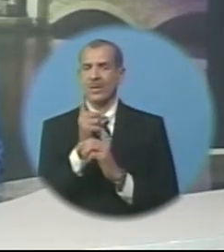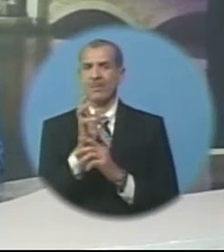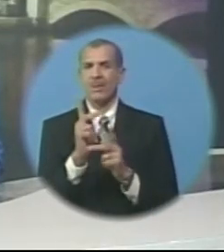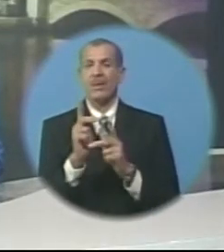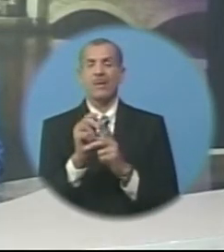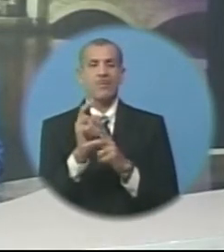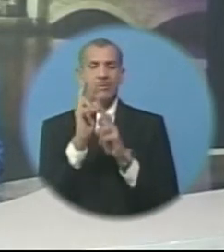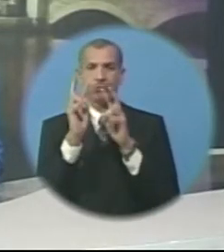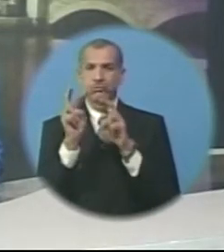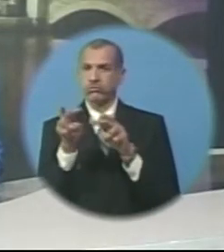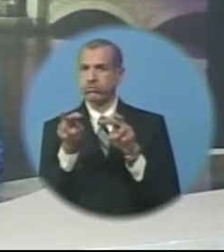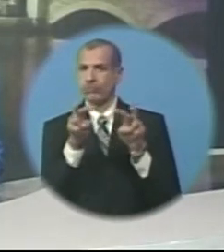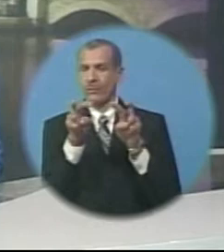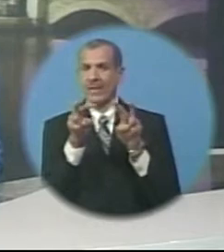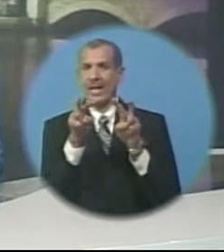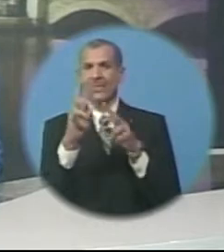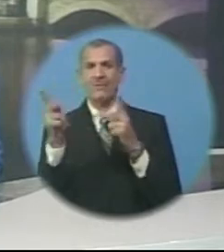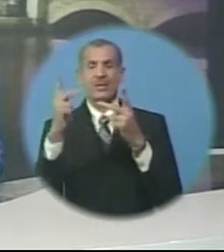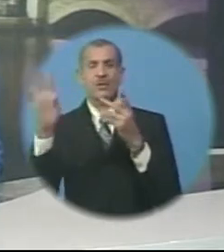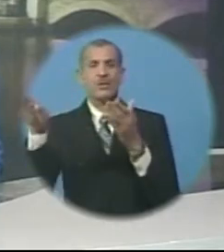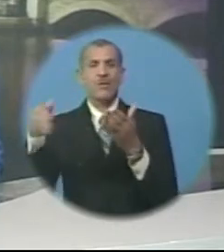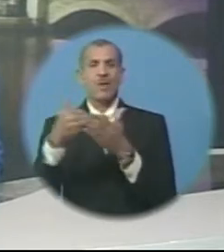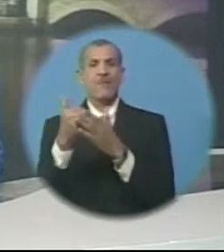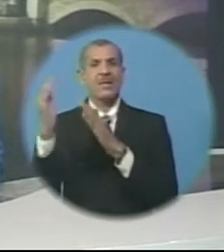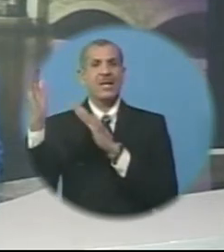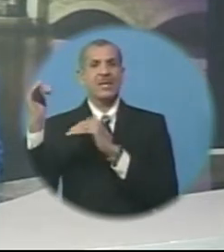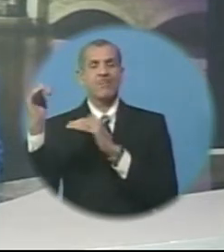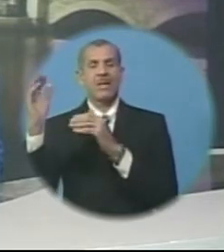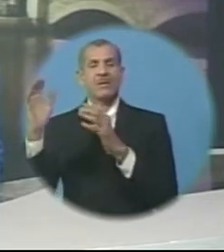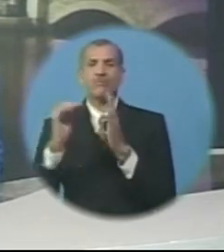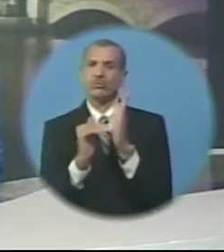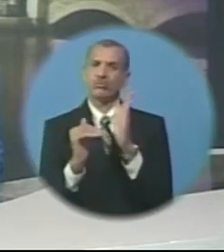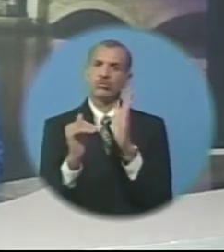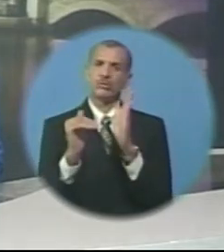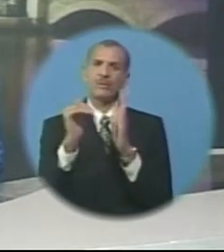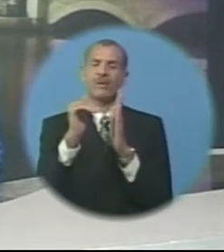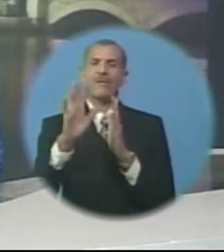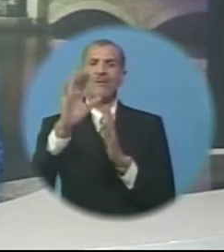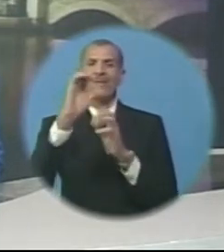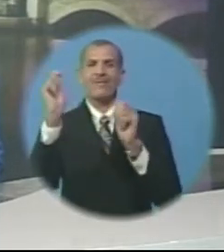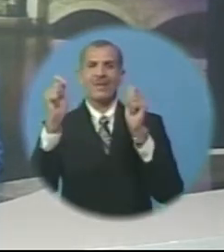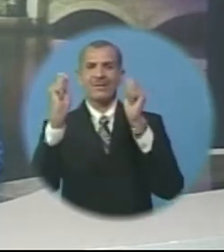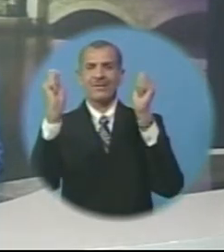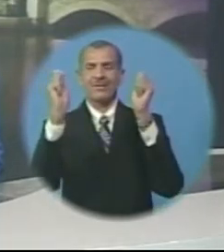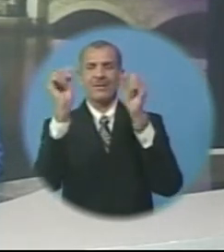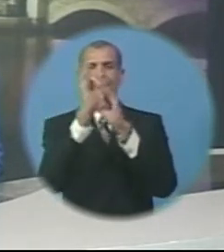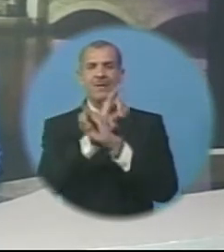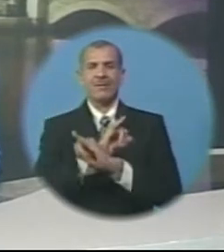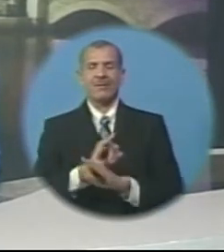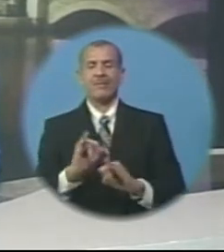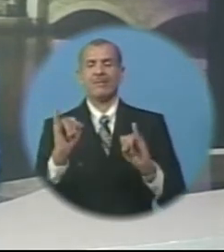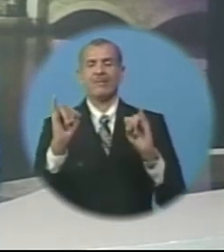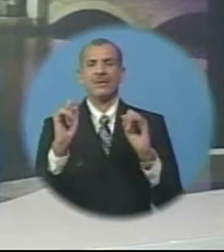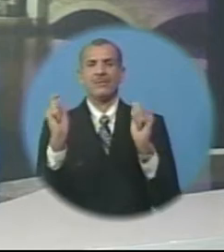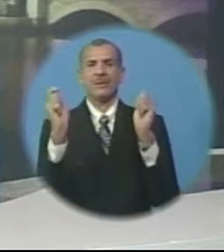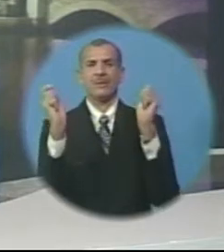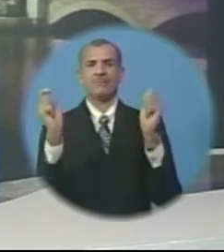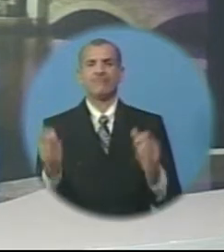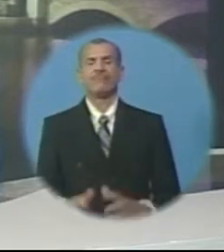remain vigilant as visitor arrivals are expected to increase for the 50th independence